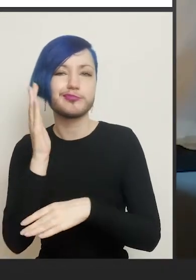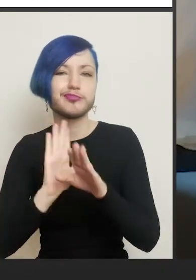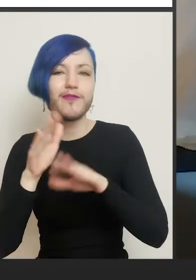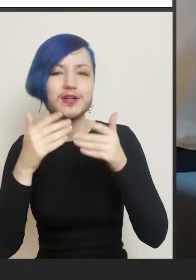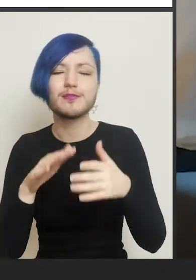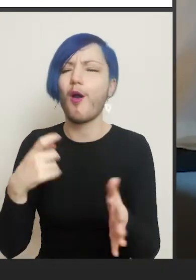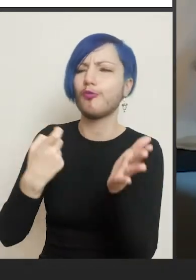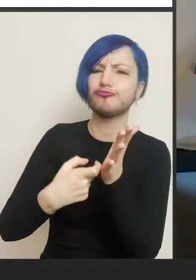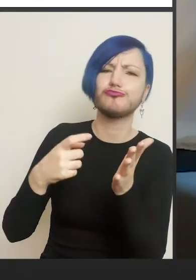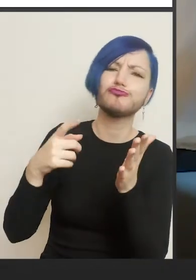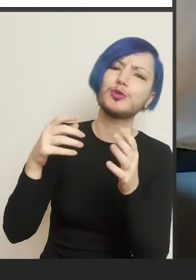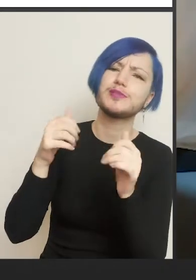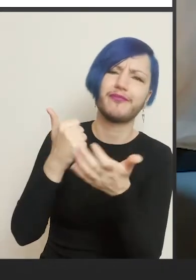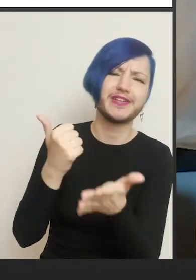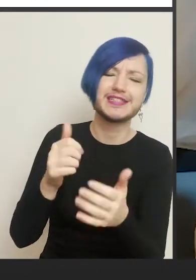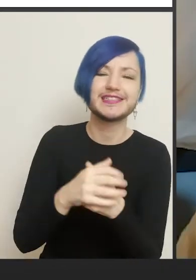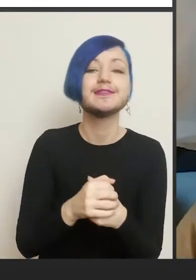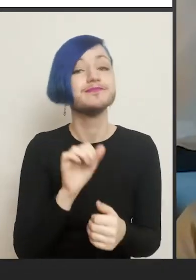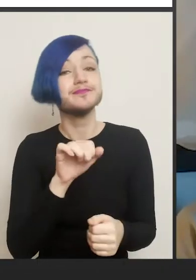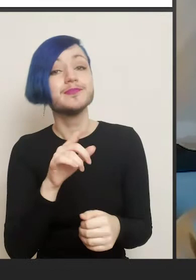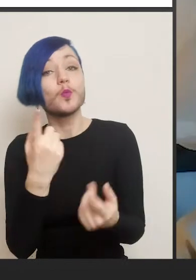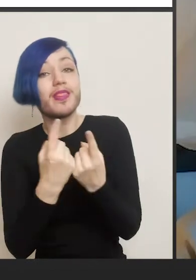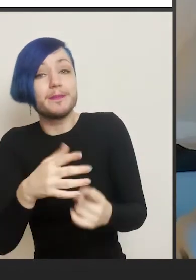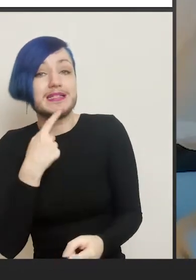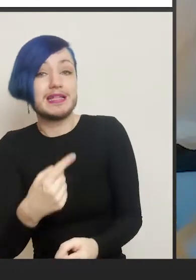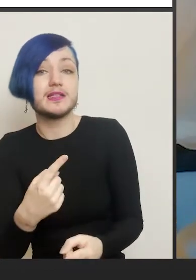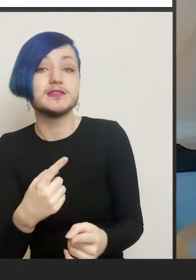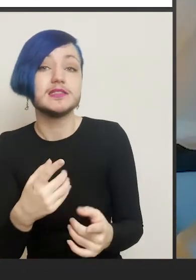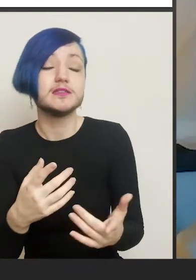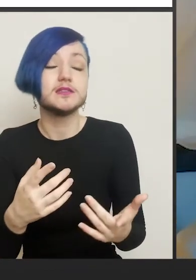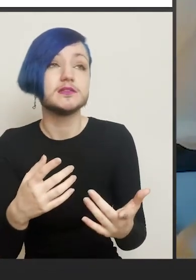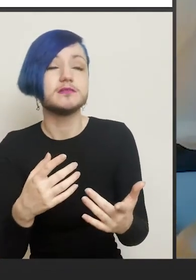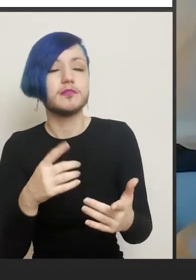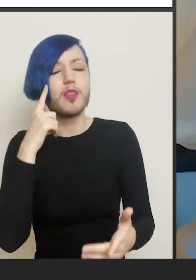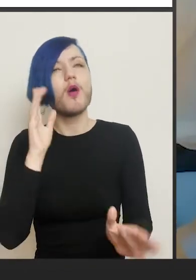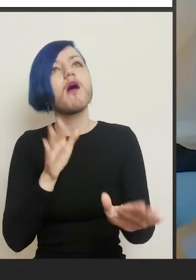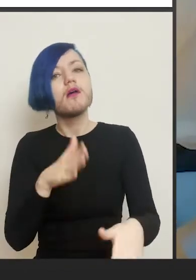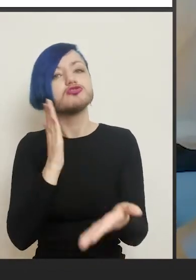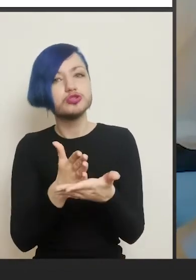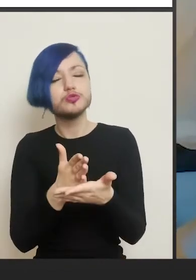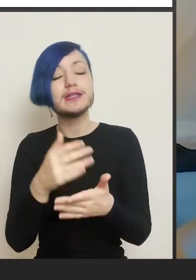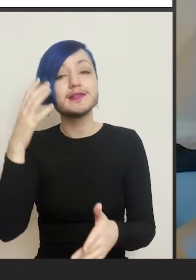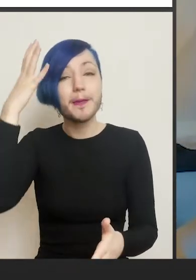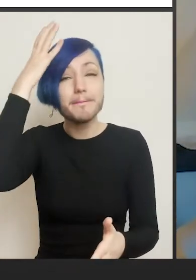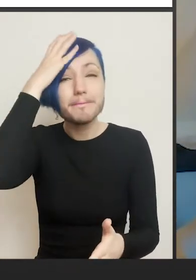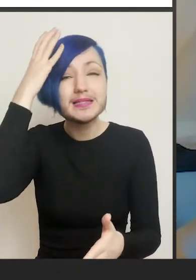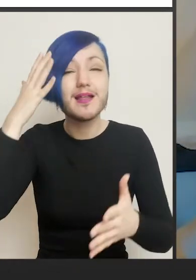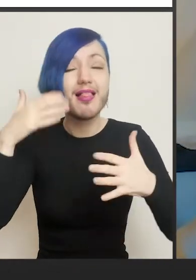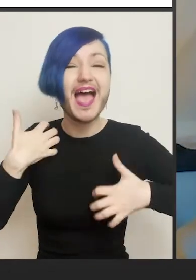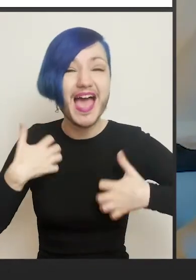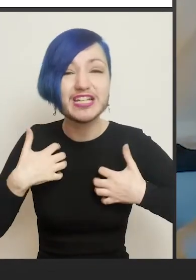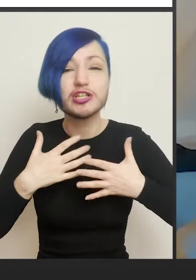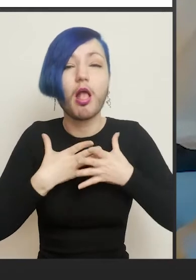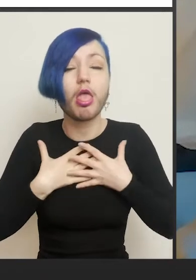that they were saying, which I thought that's completely true, is the mental energy that is